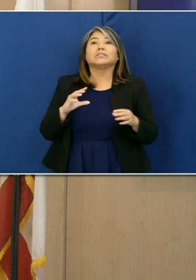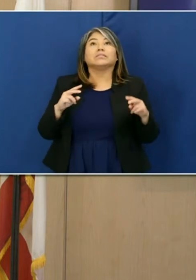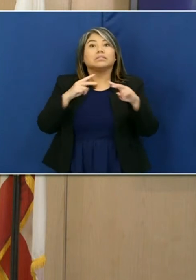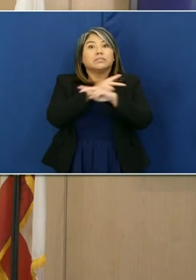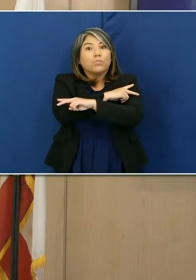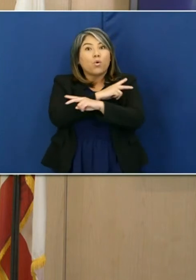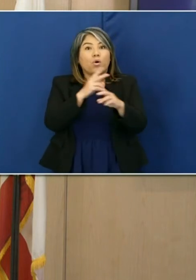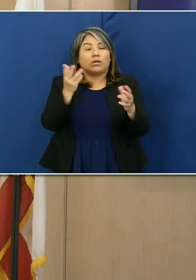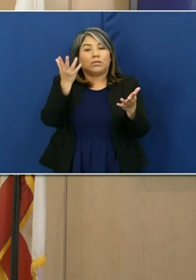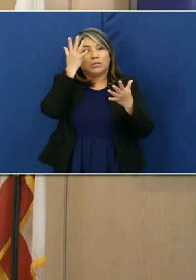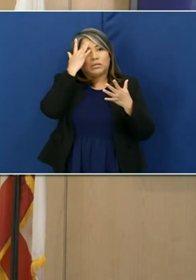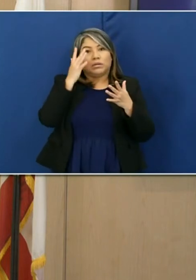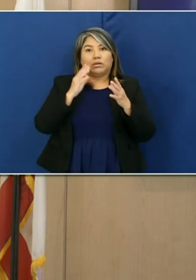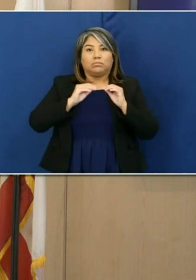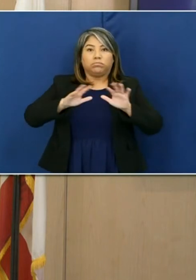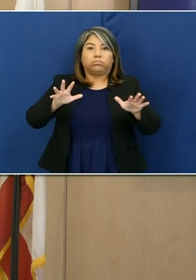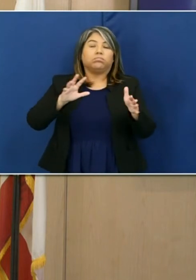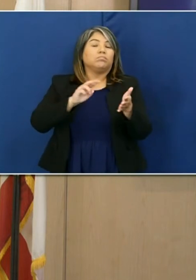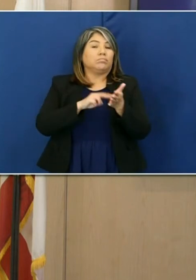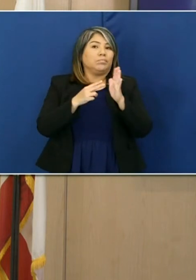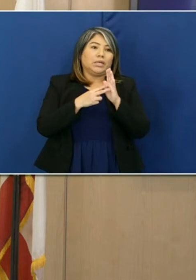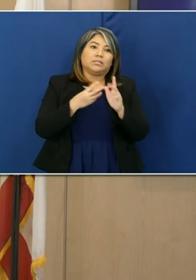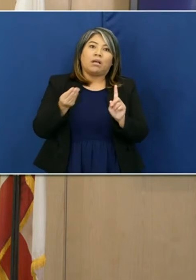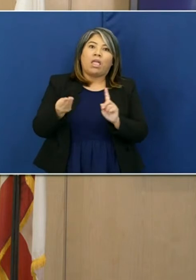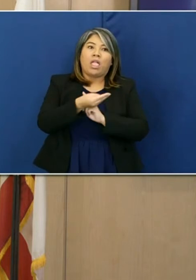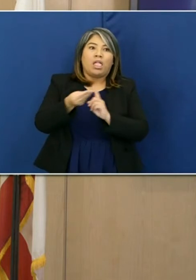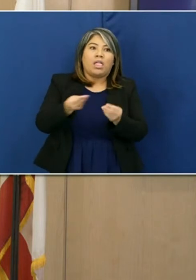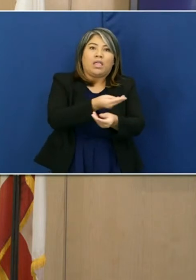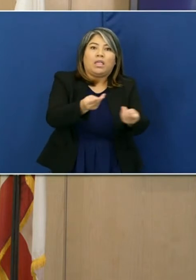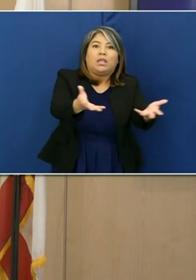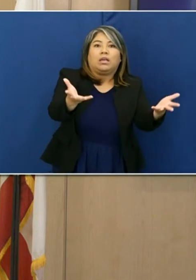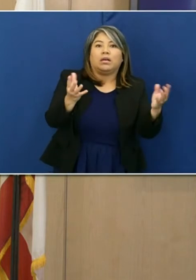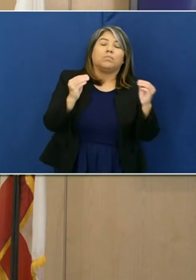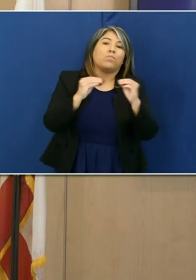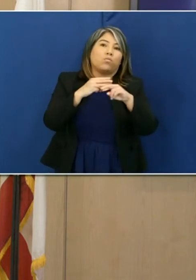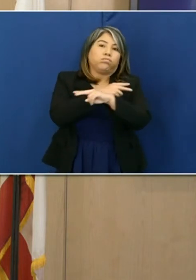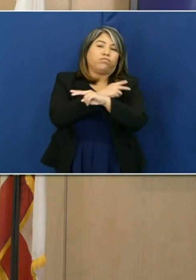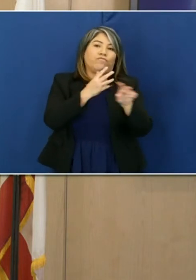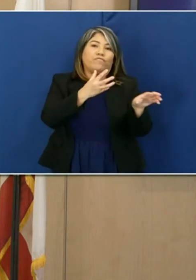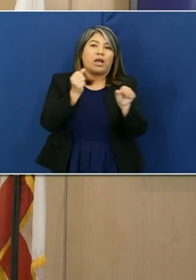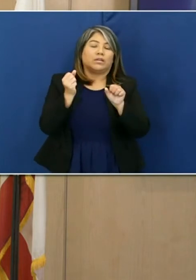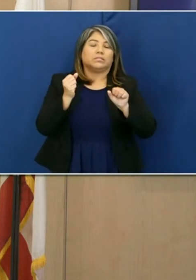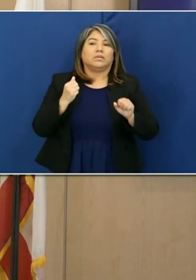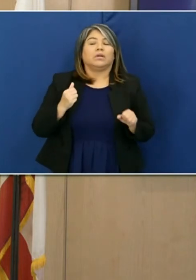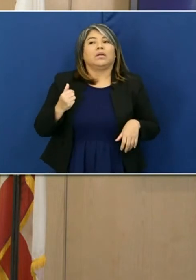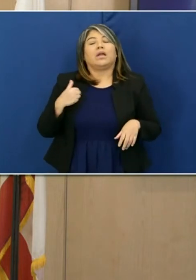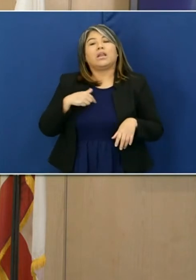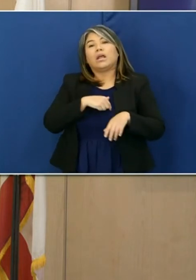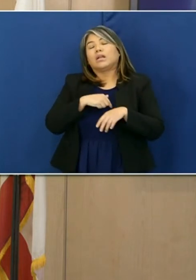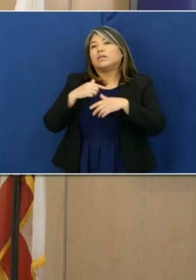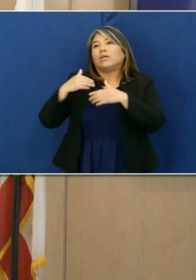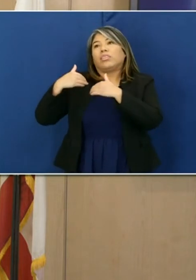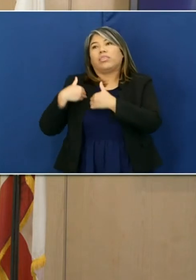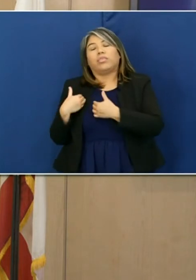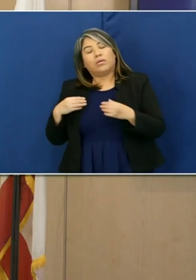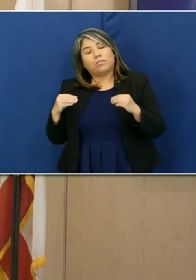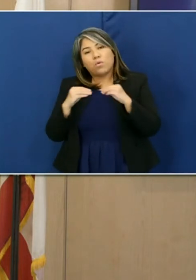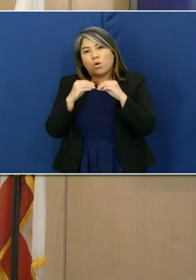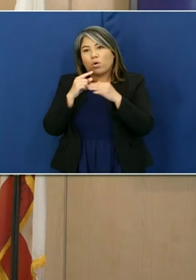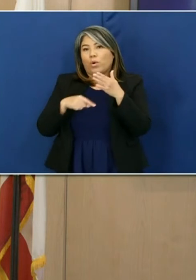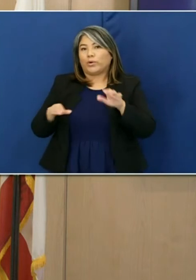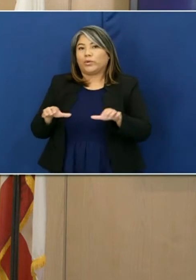means that it could spread much faster. And so it only complicates the efforts around what we're doing. And, we hope